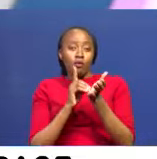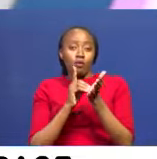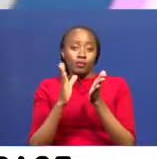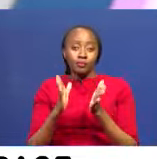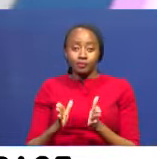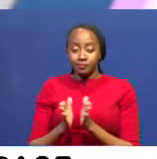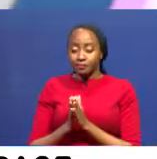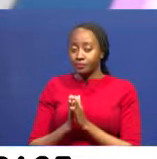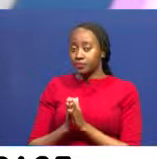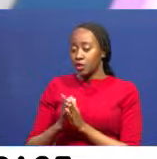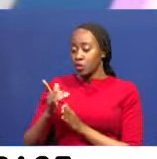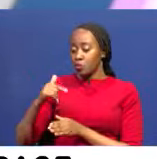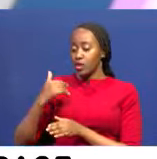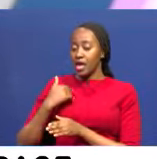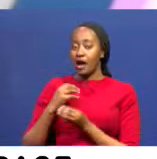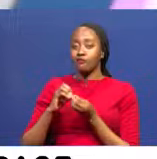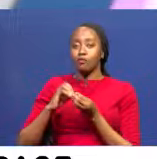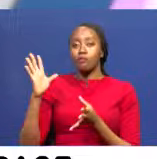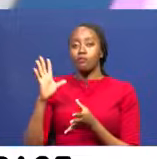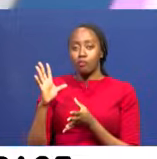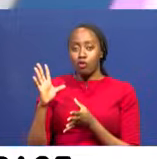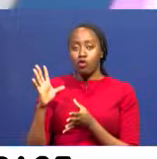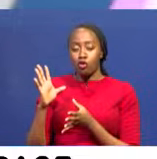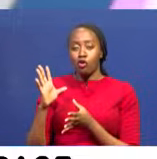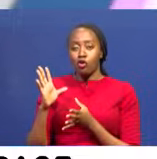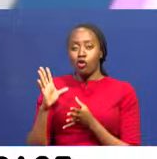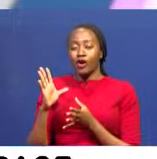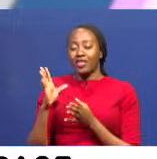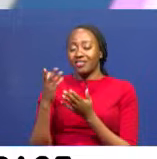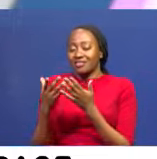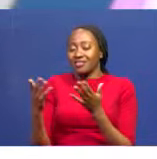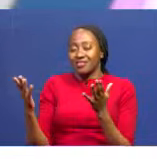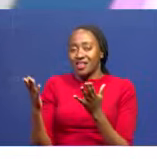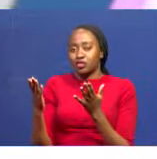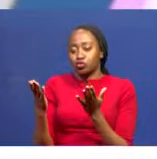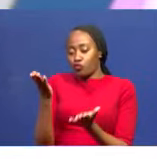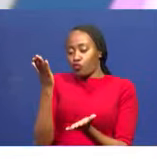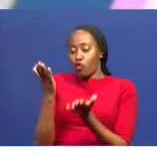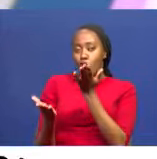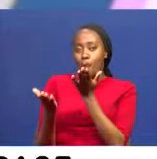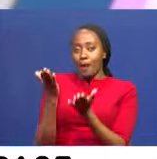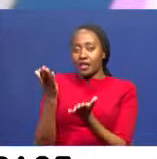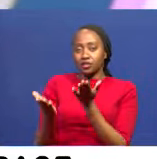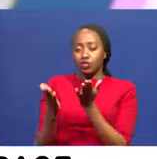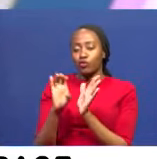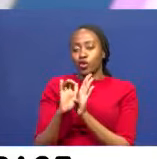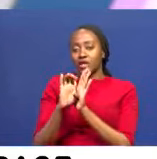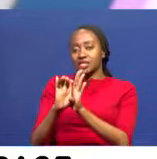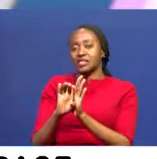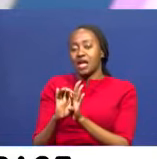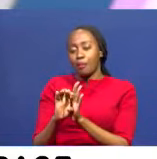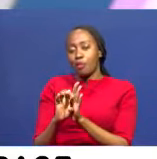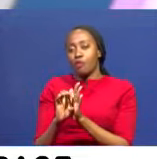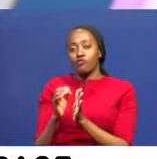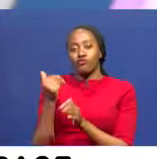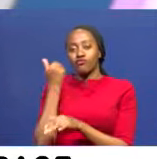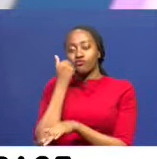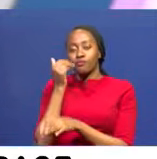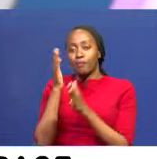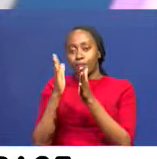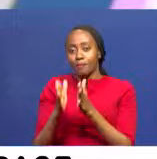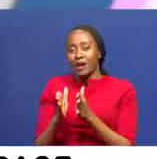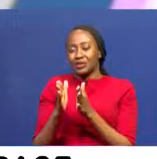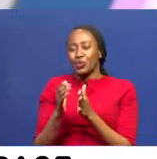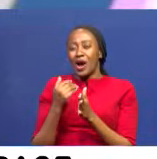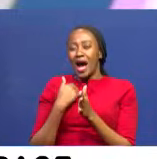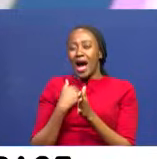we have now more tools. I would say there are more tools to do comparisons. So for example, when a patient is on a lot